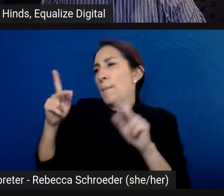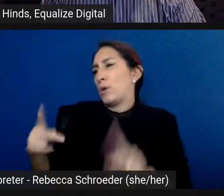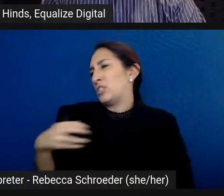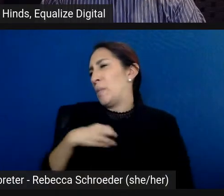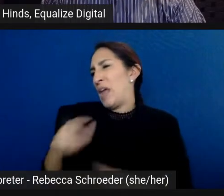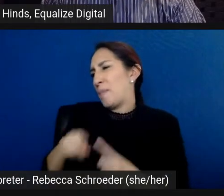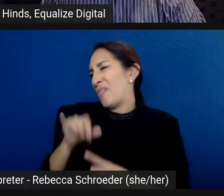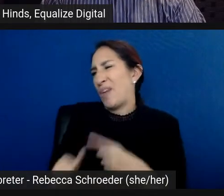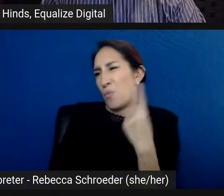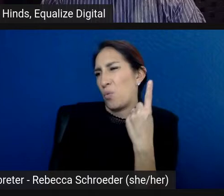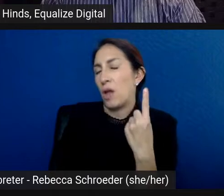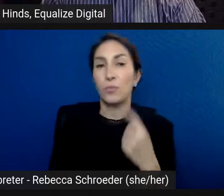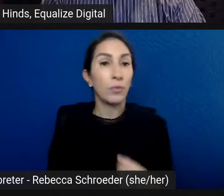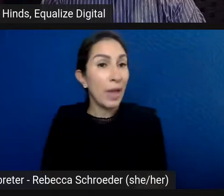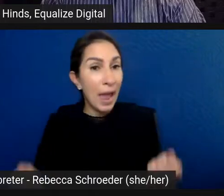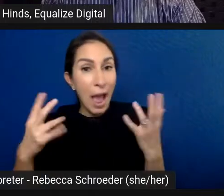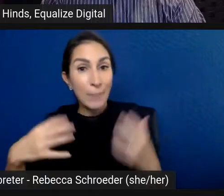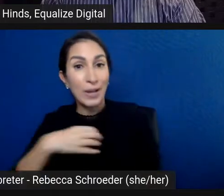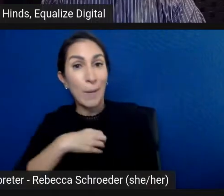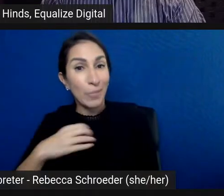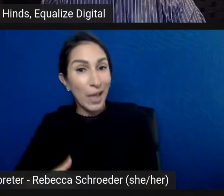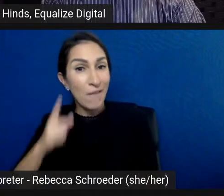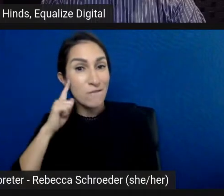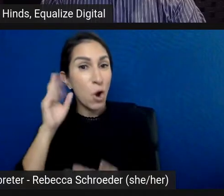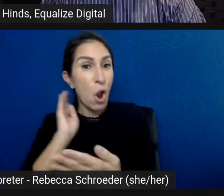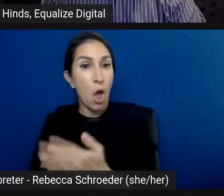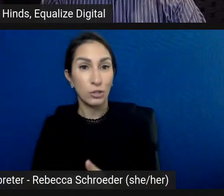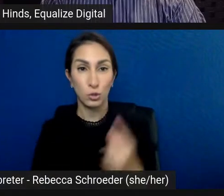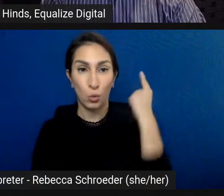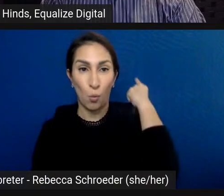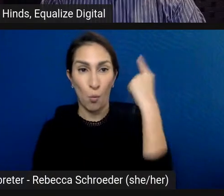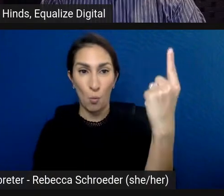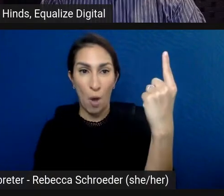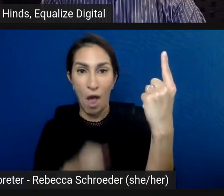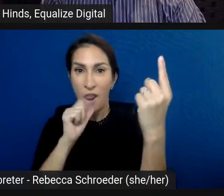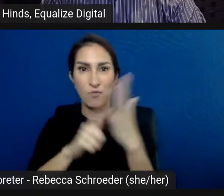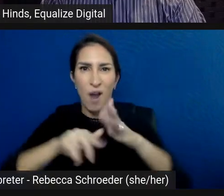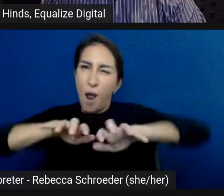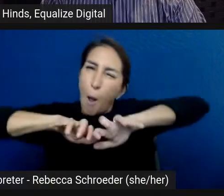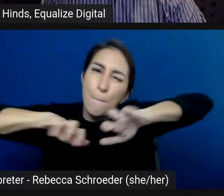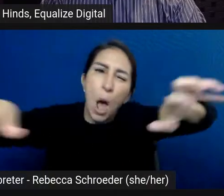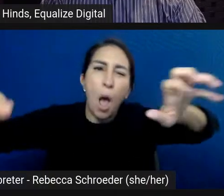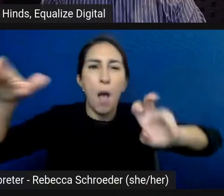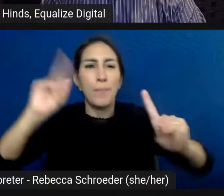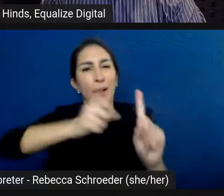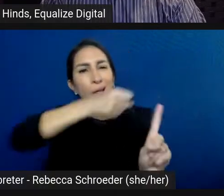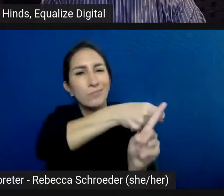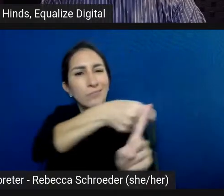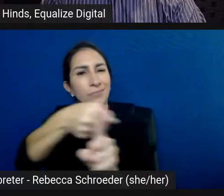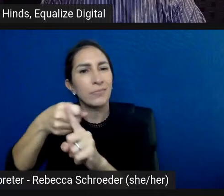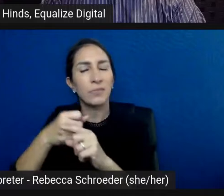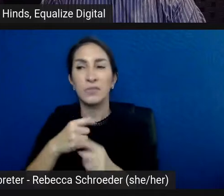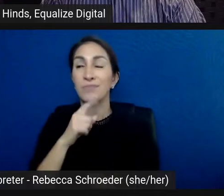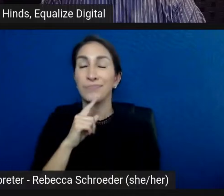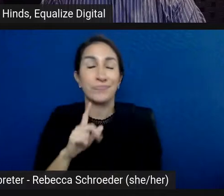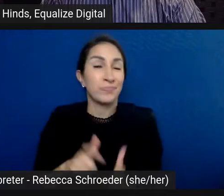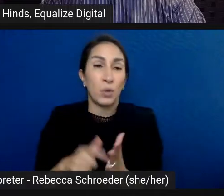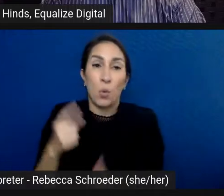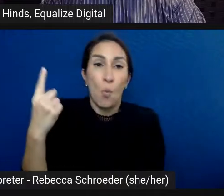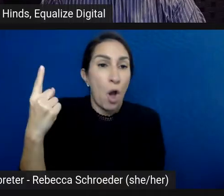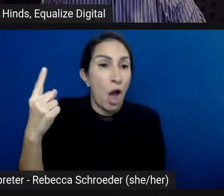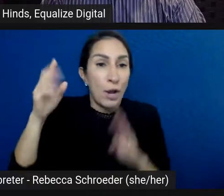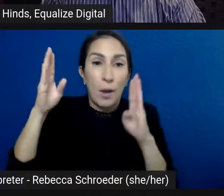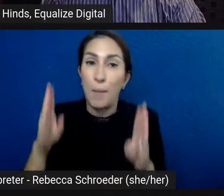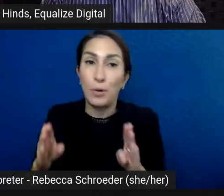plaintiffs you need for a lawsuit? You need one, right? Like, this doesn't have to be like a you just massive need one person with the